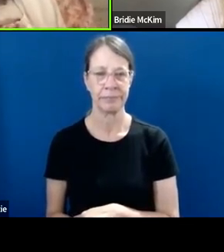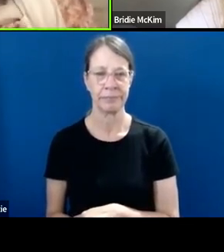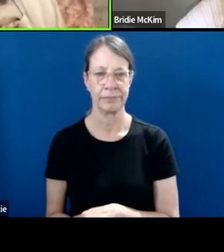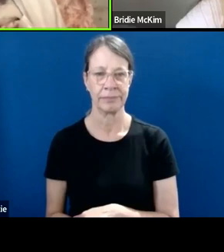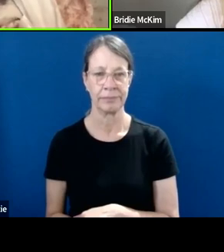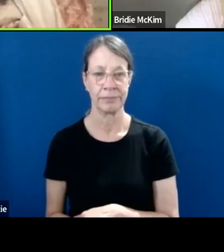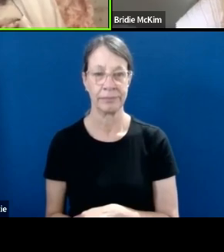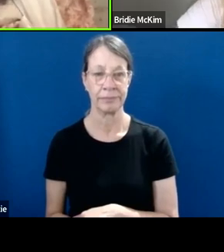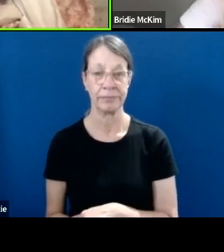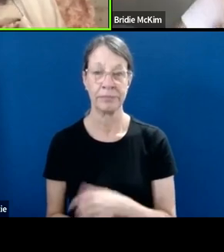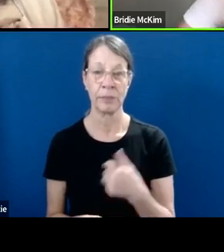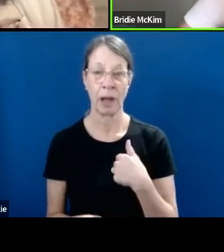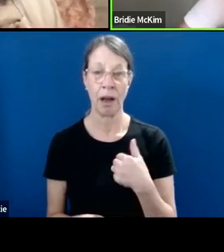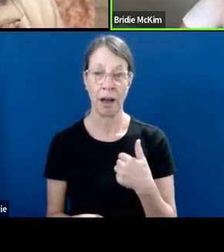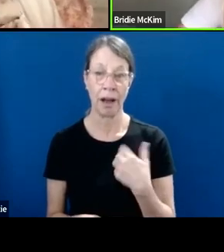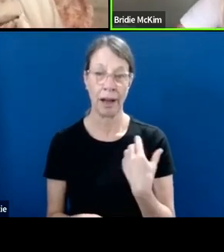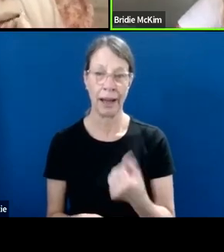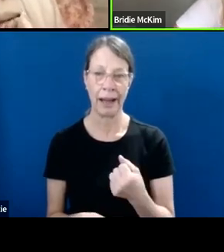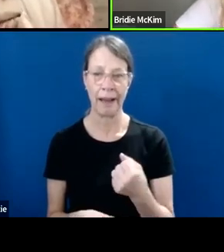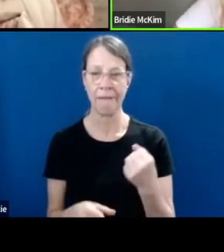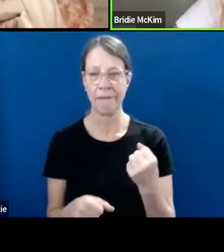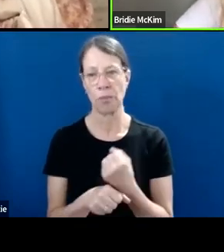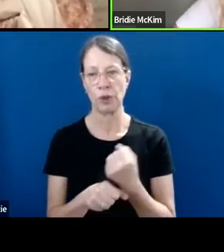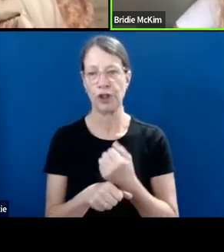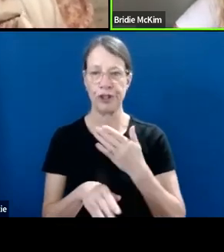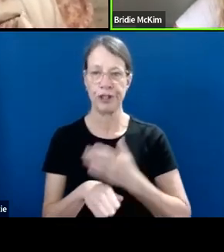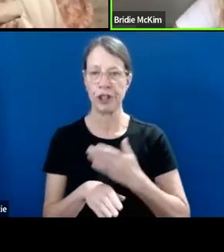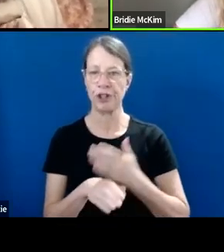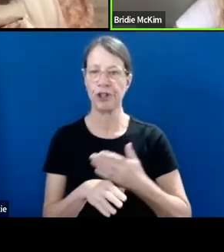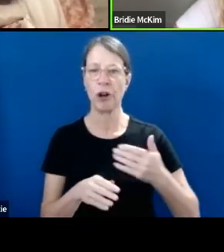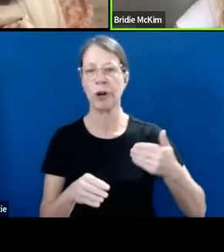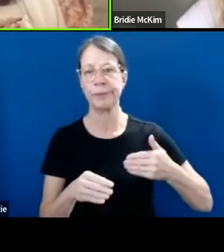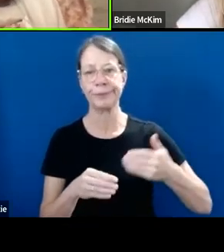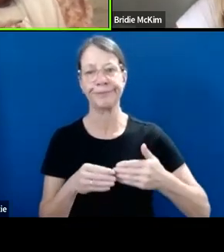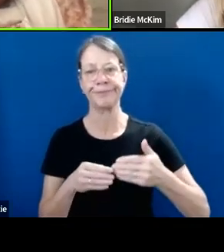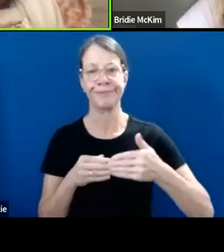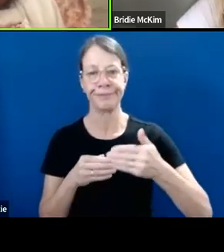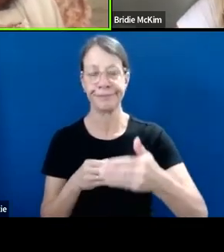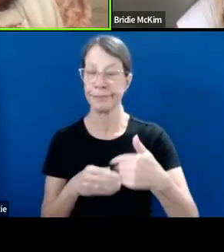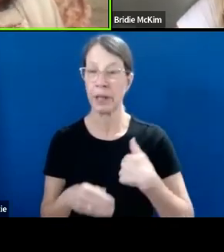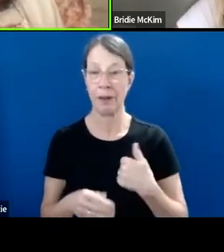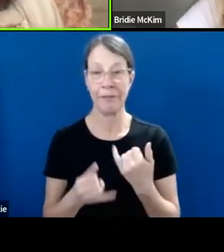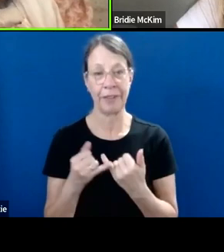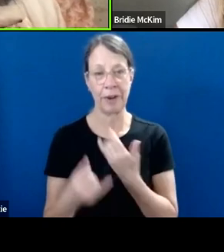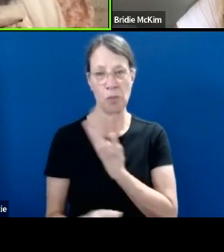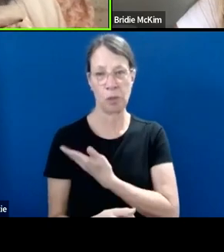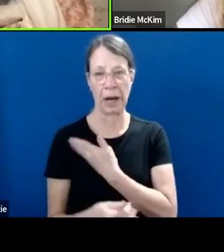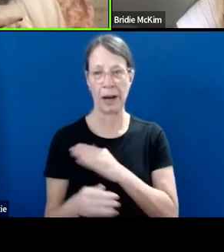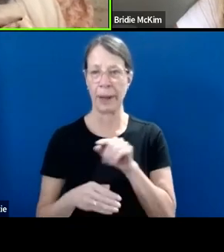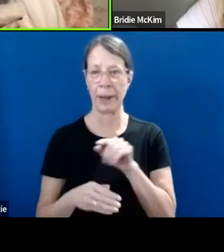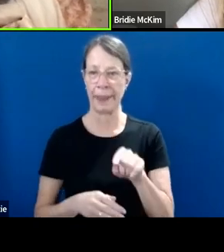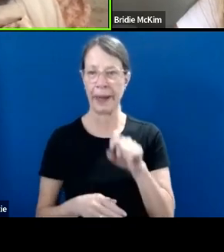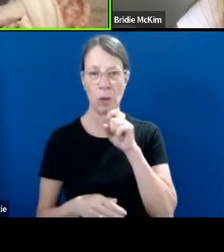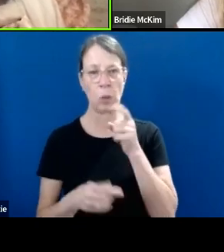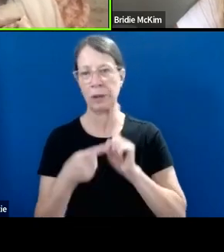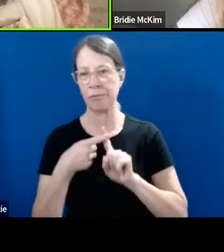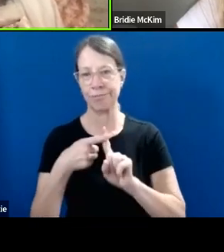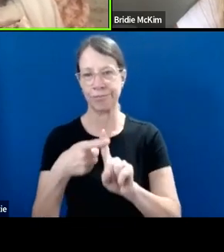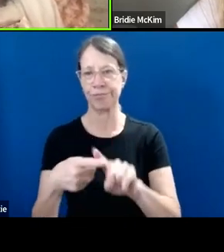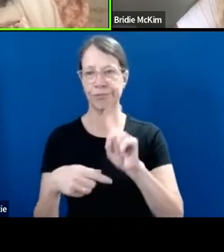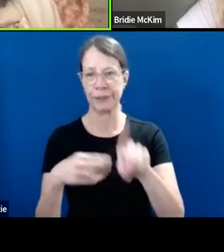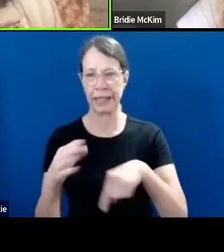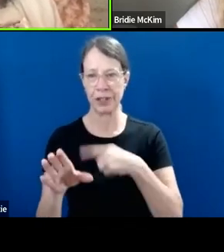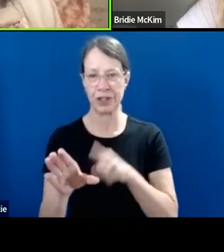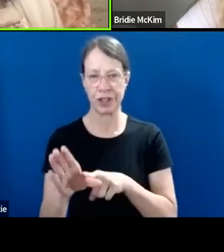producing job that I'm very proud of and that will continue into next year, but